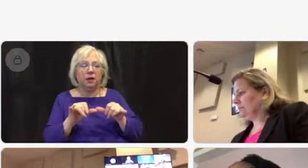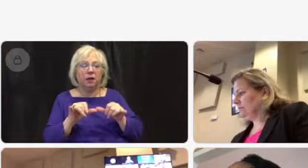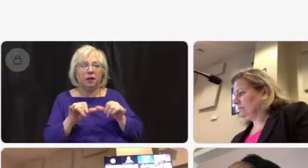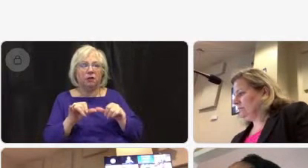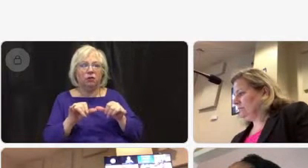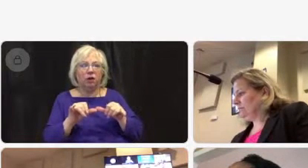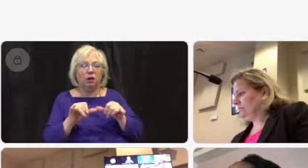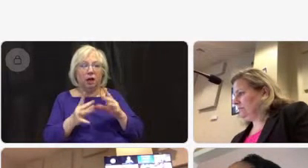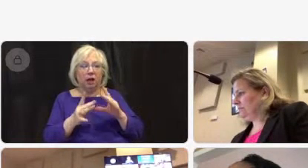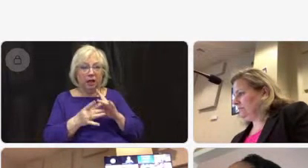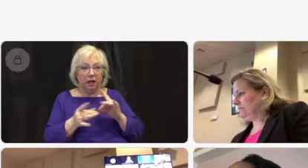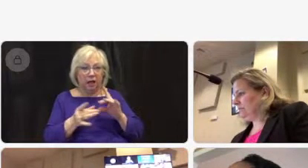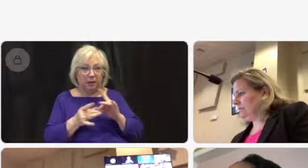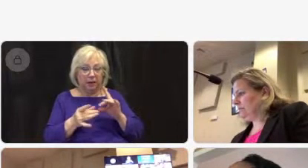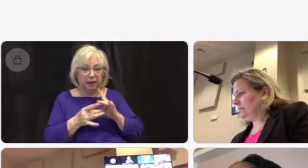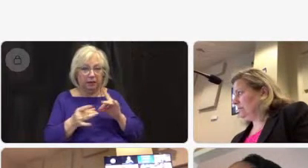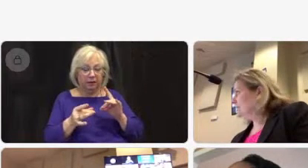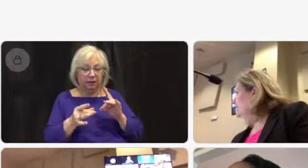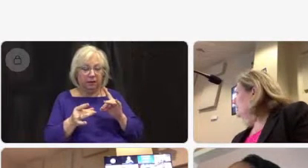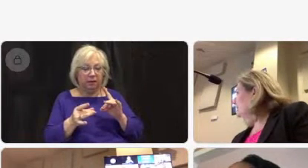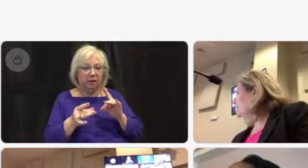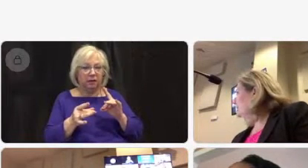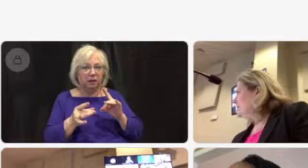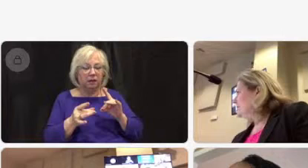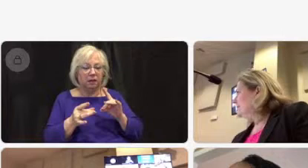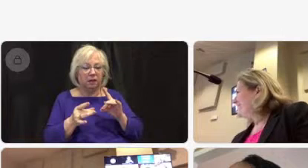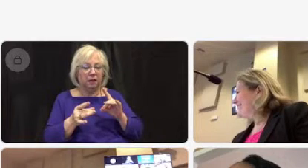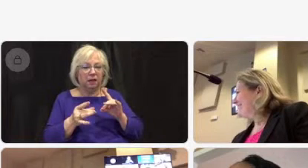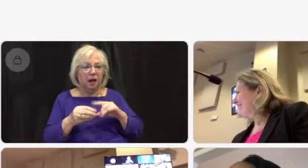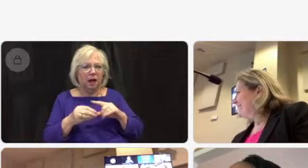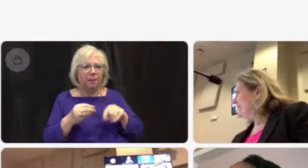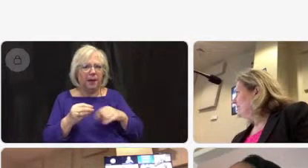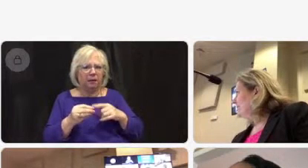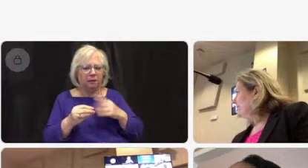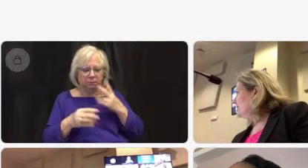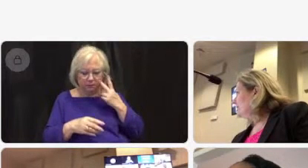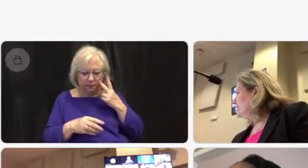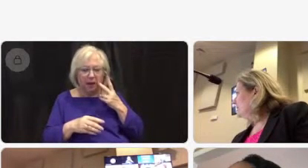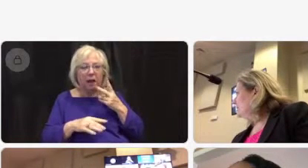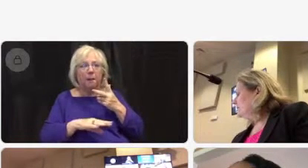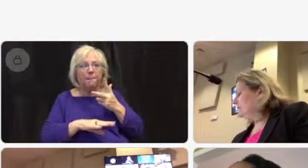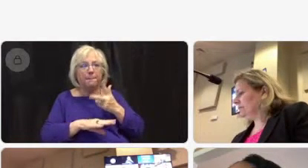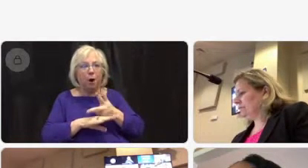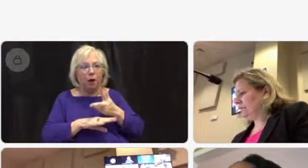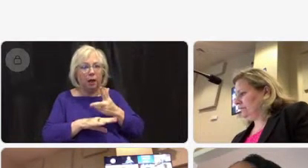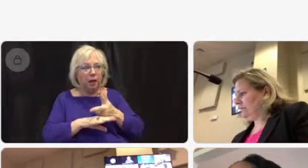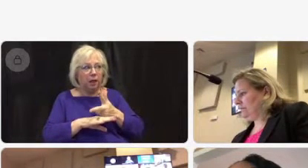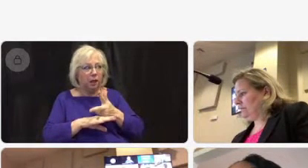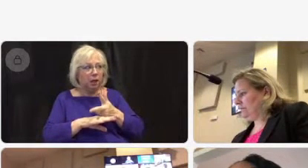engineer's comments about, let's see, parking,